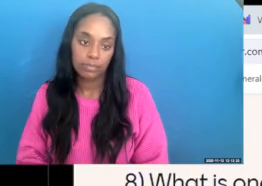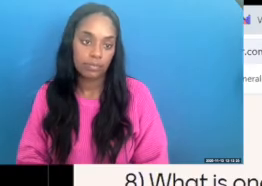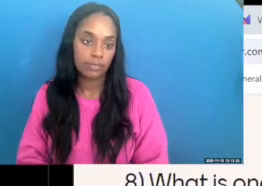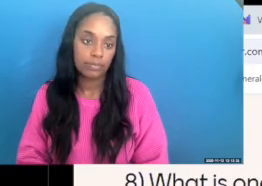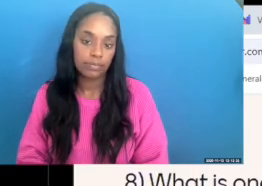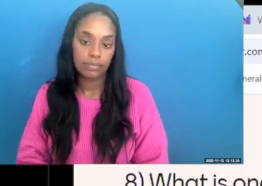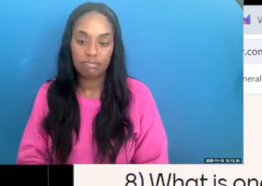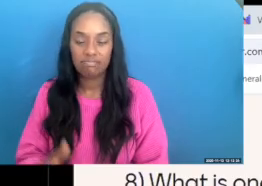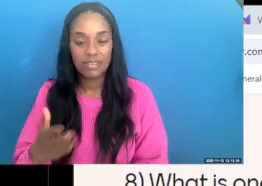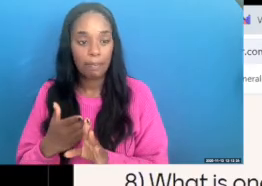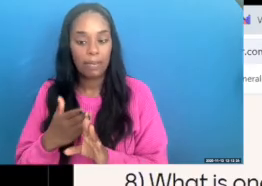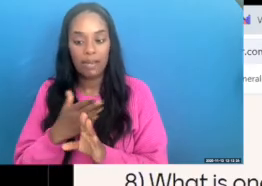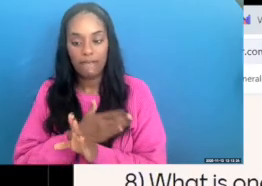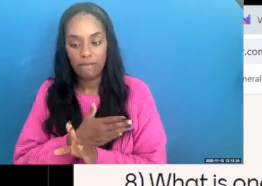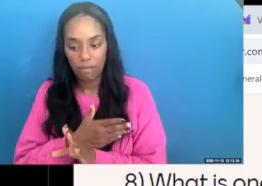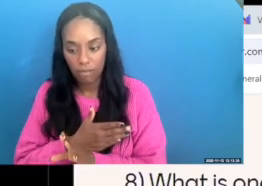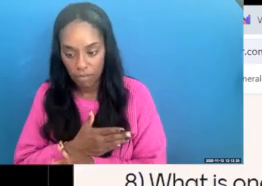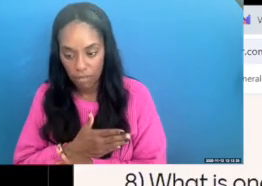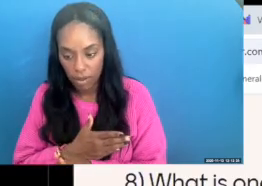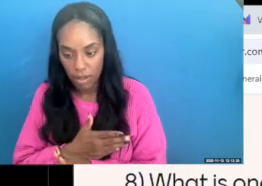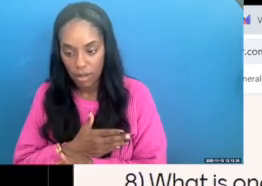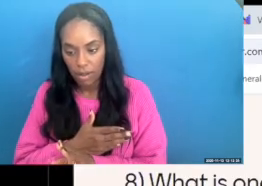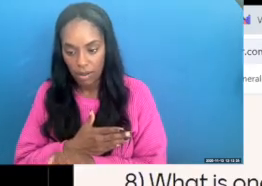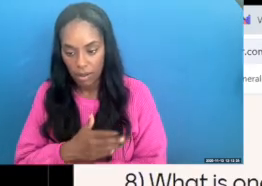back over to Grace.